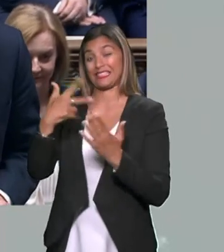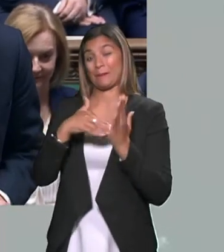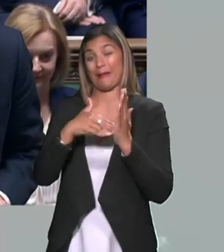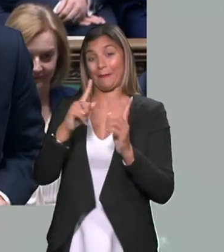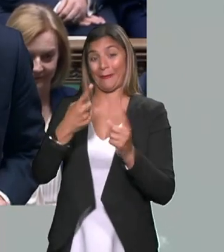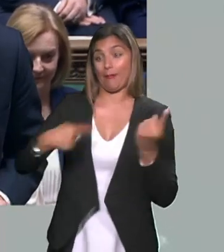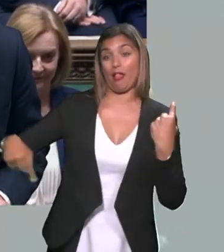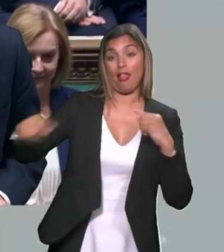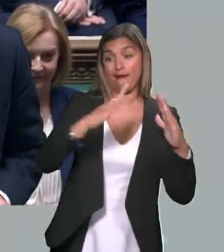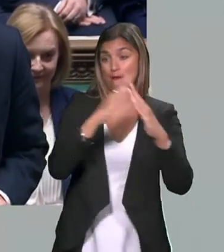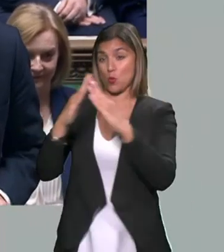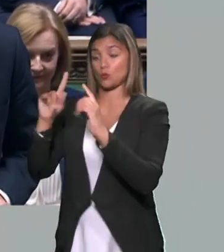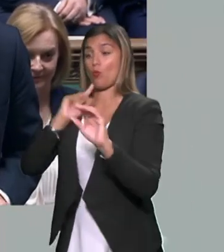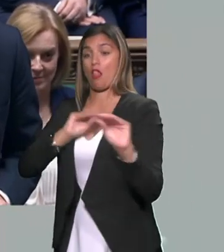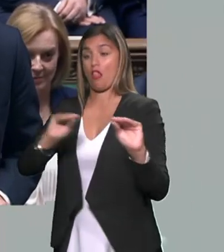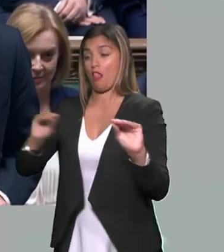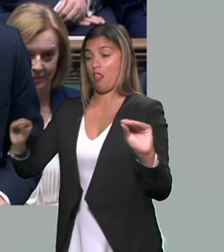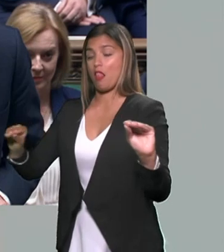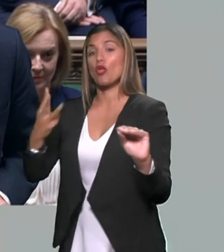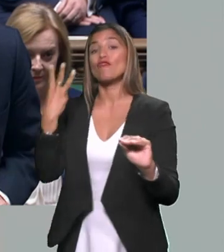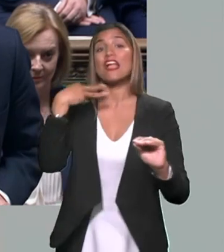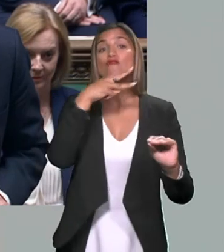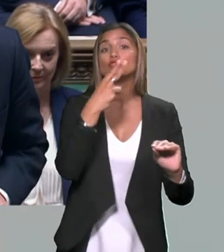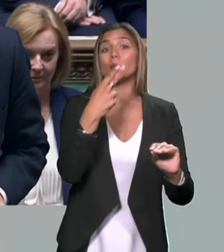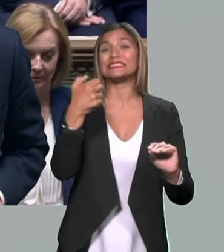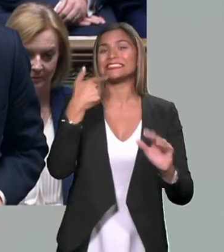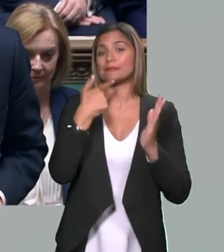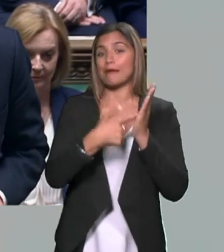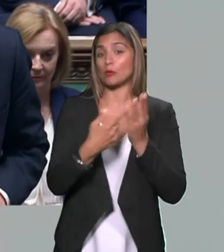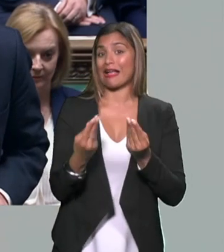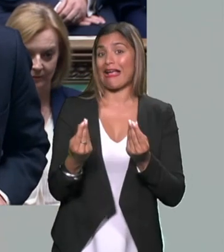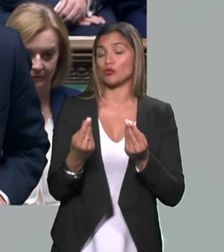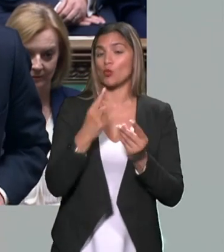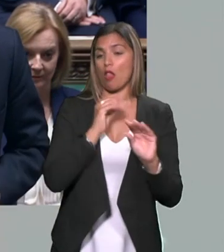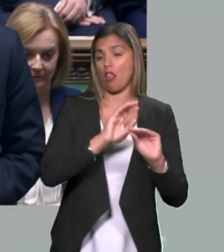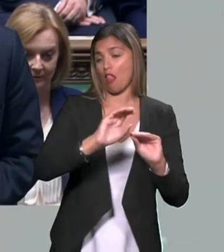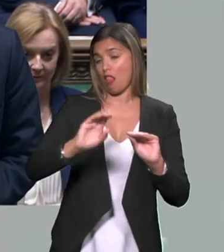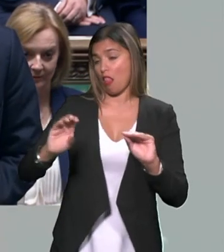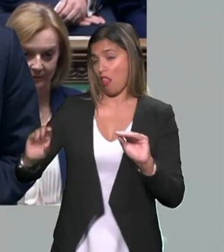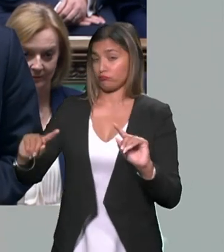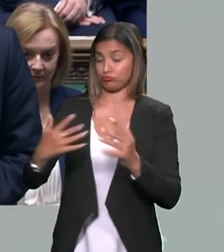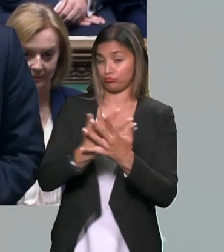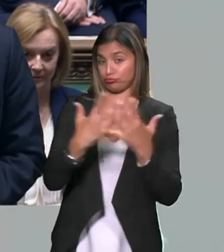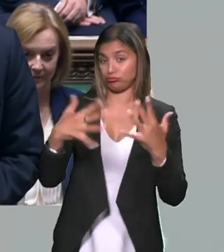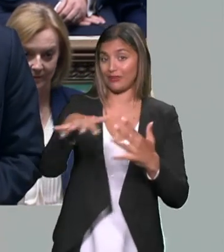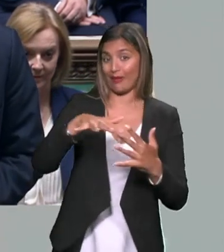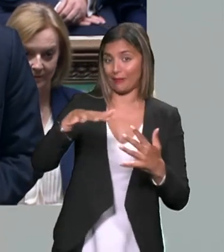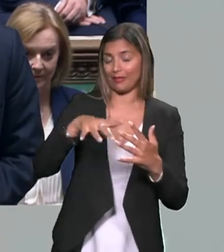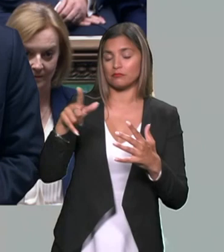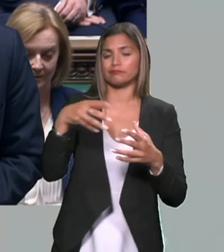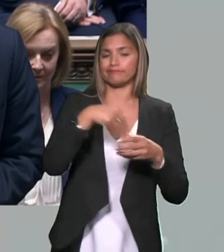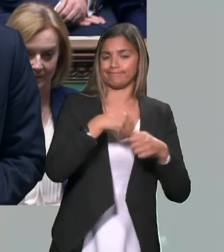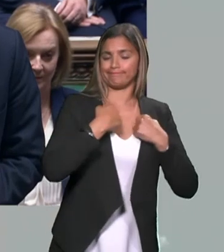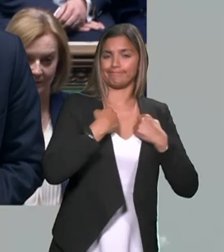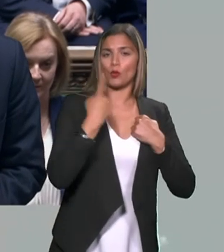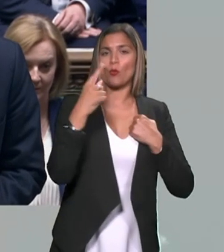country. This is a much needed £326 cash boost for families and forms part of the